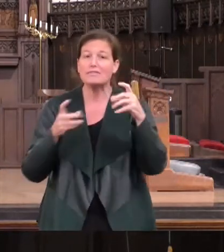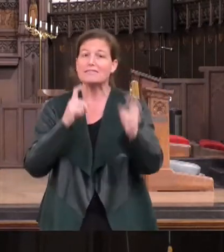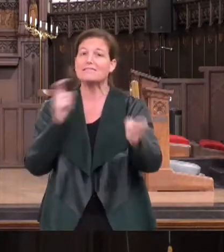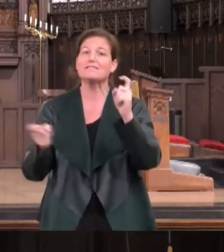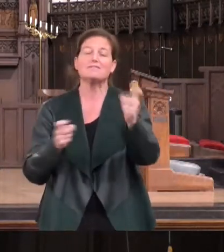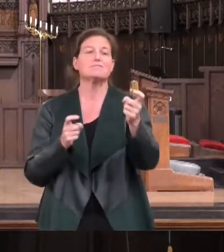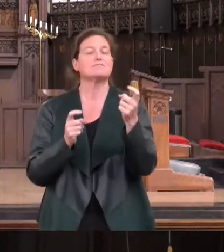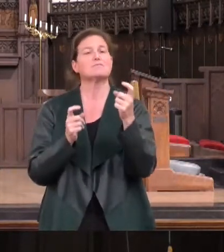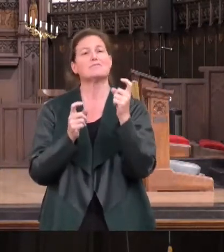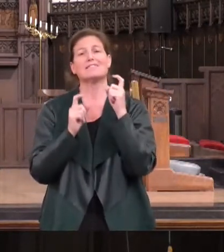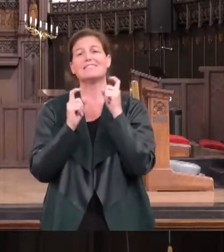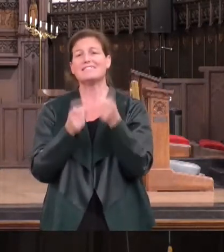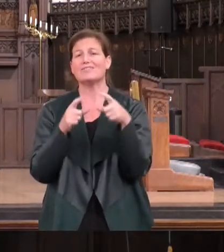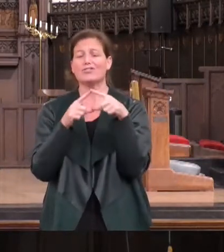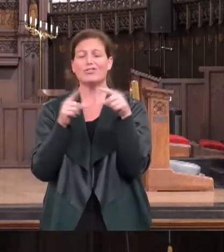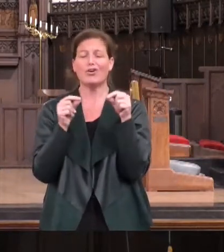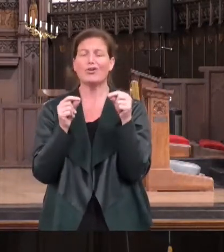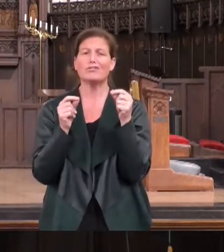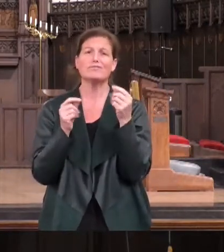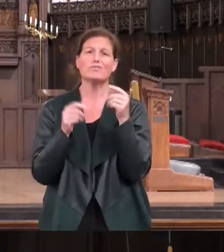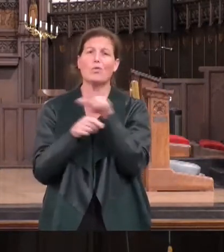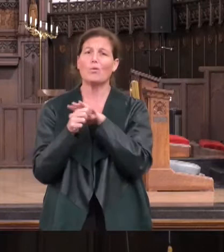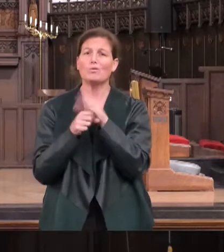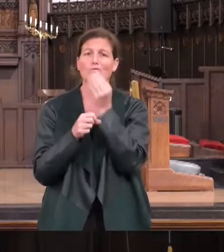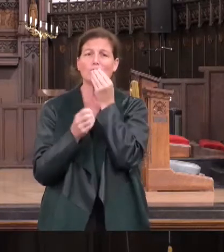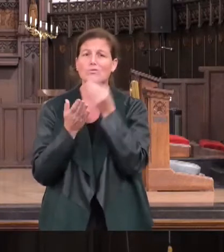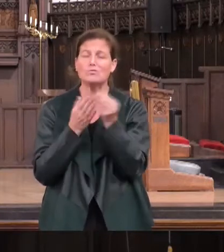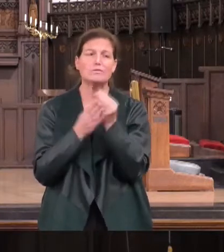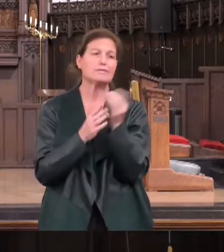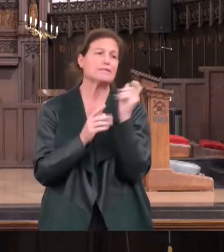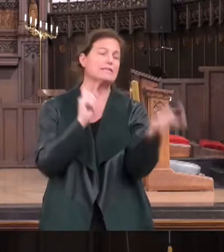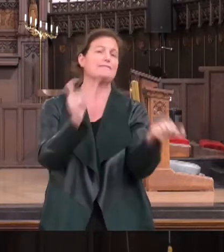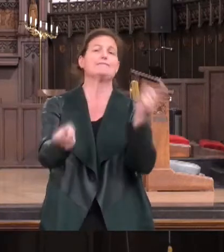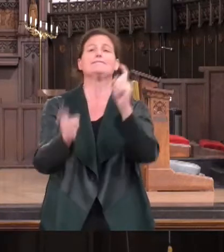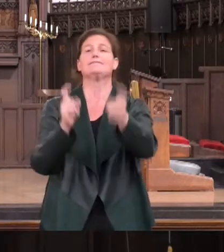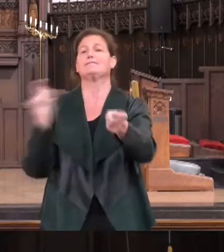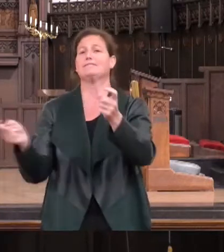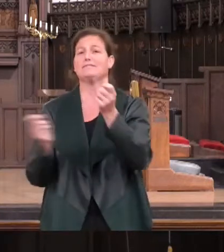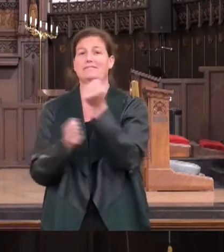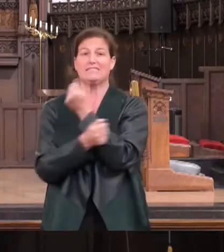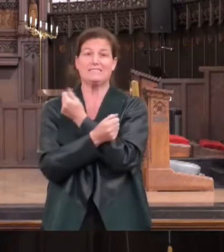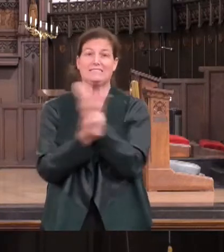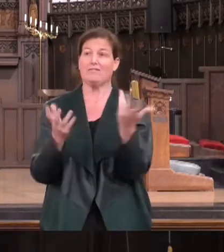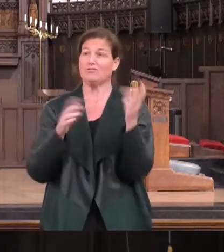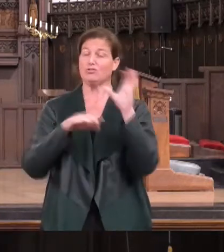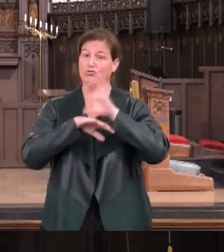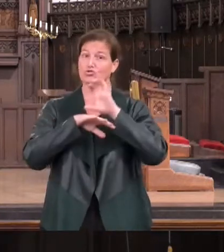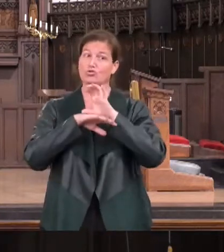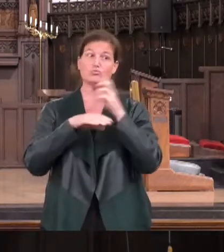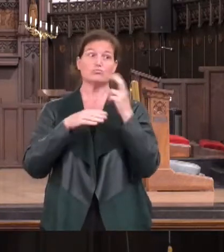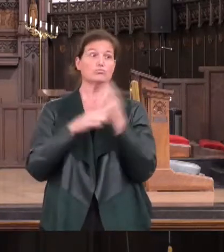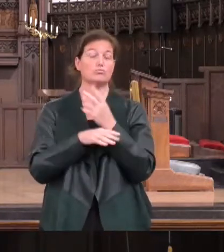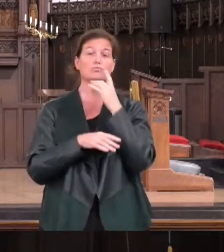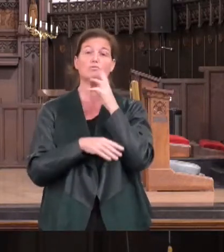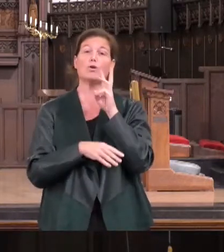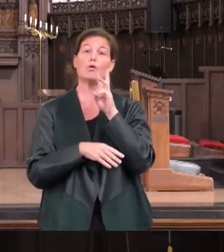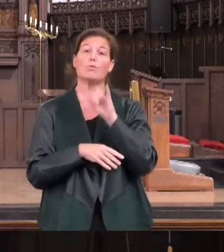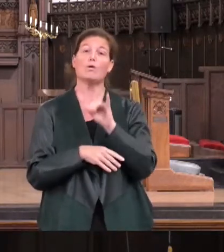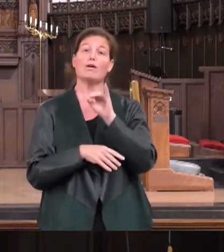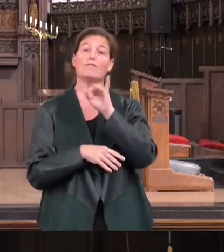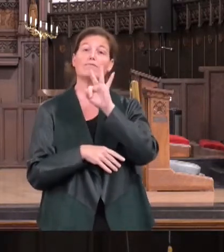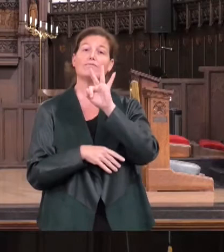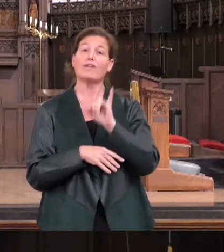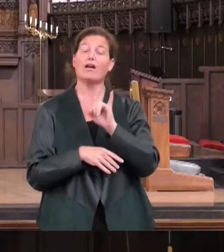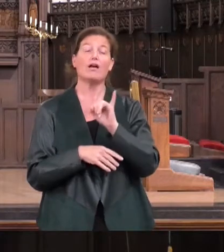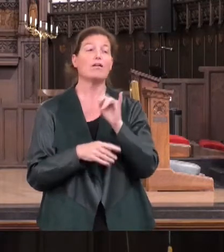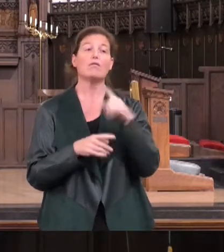Hundreds of gift cards to local grocery stores given away. Several parish halls used for Wi-Fi by students who